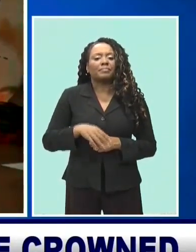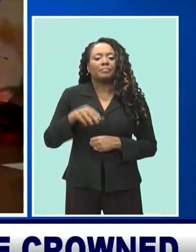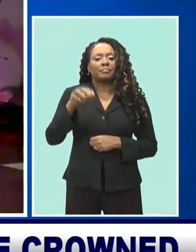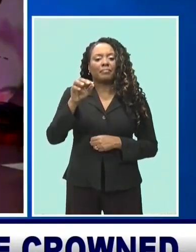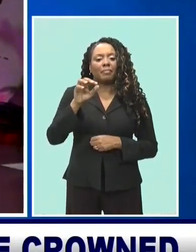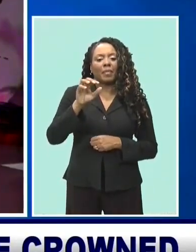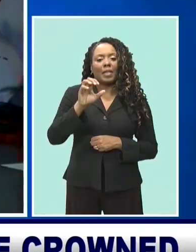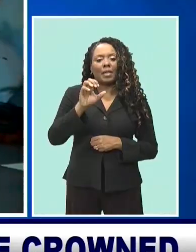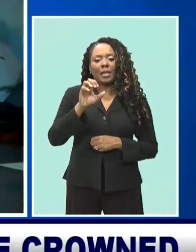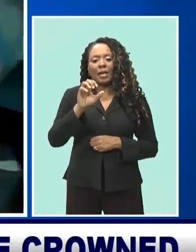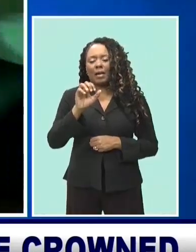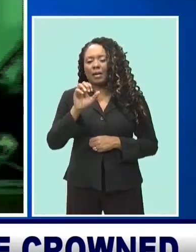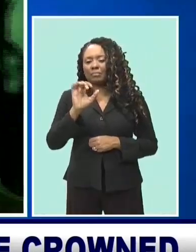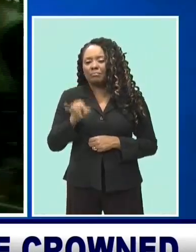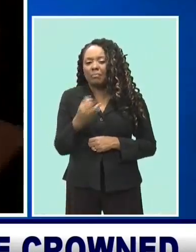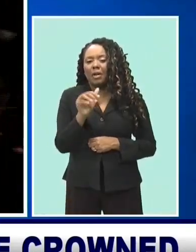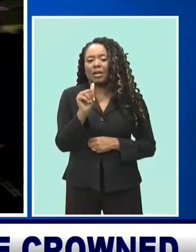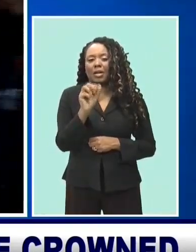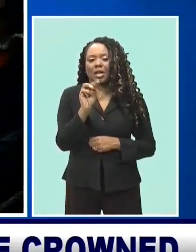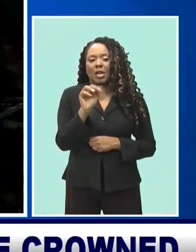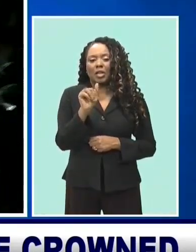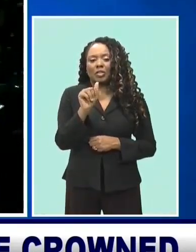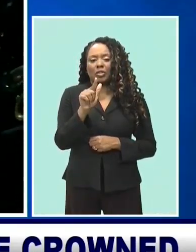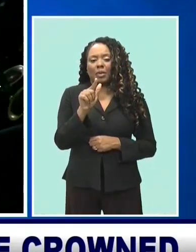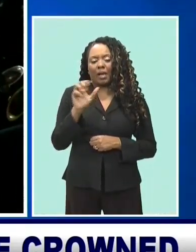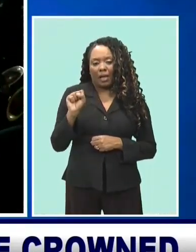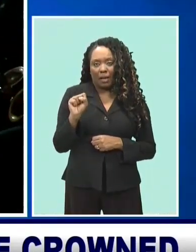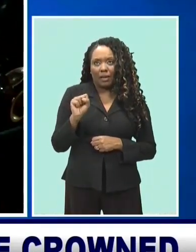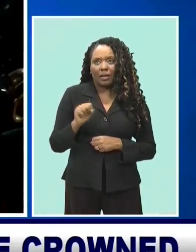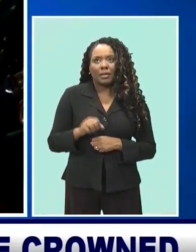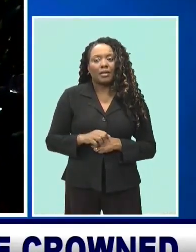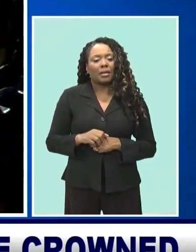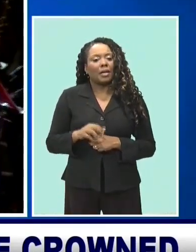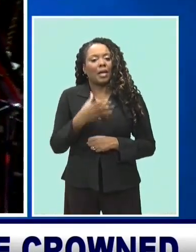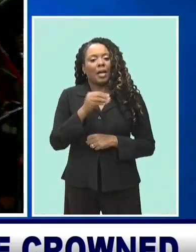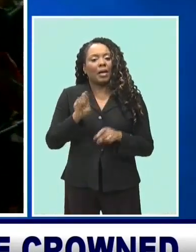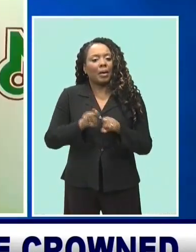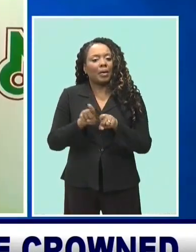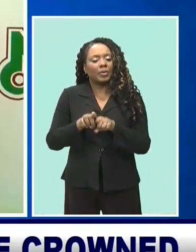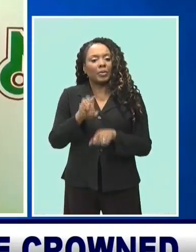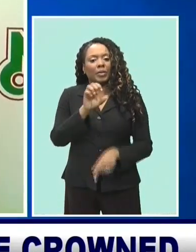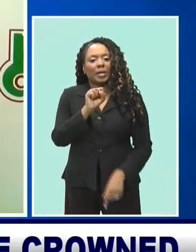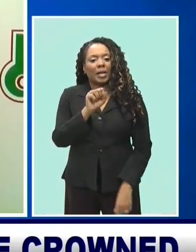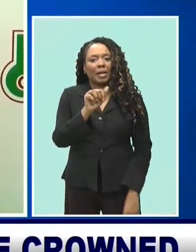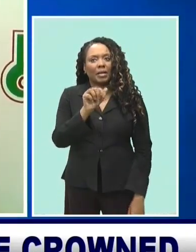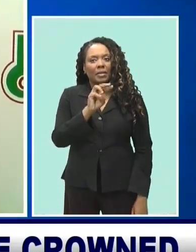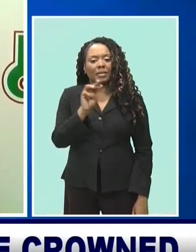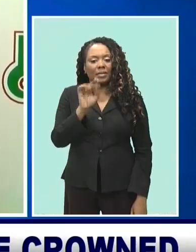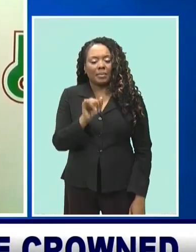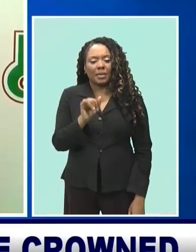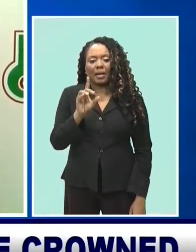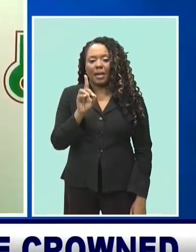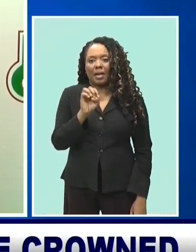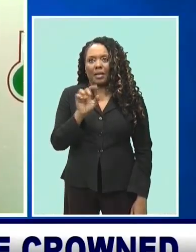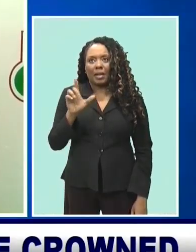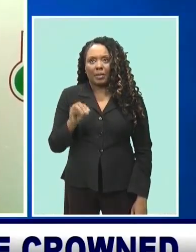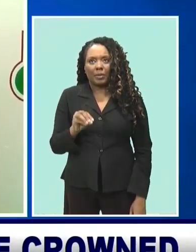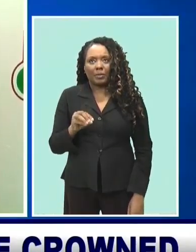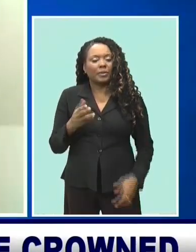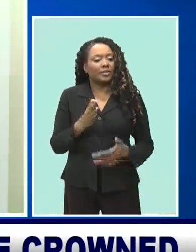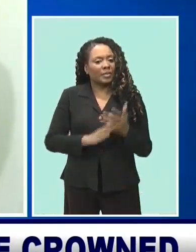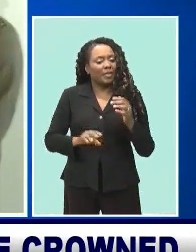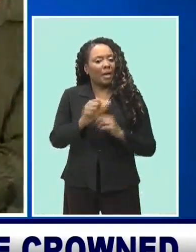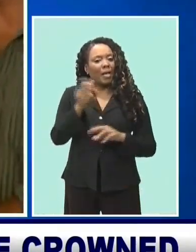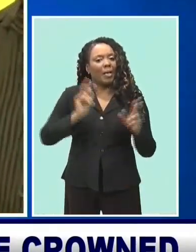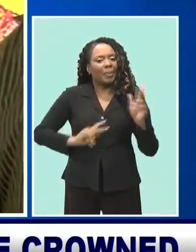a first-timer, but it's his first time back since making the finals 20 years ago. There are also some acts that are back in competition that